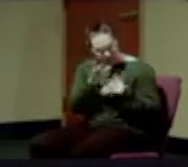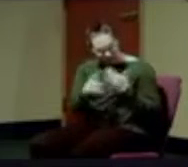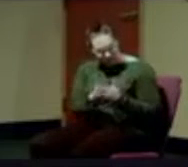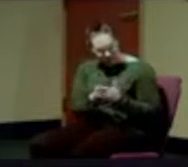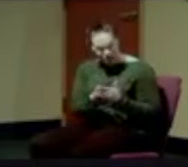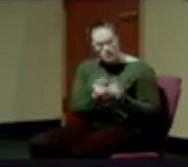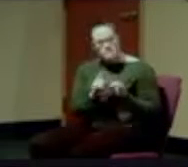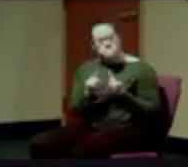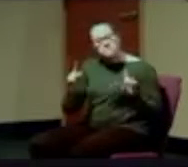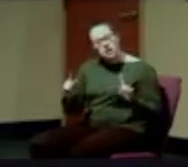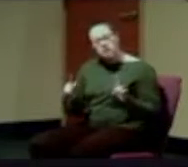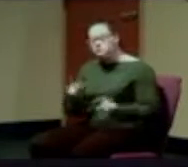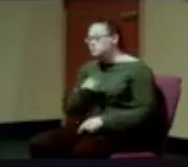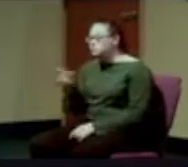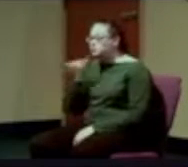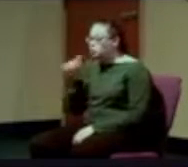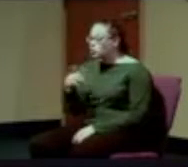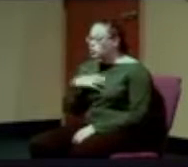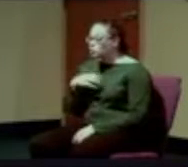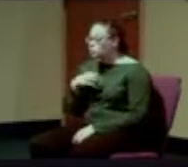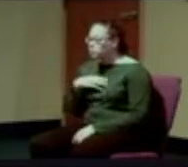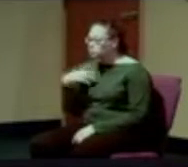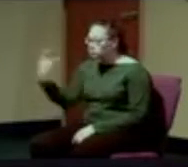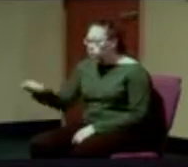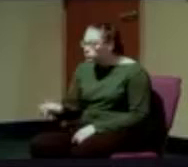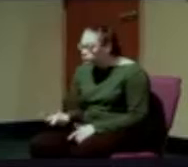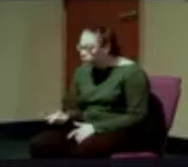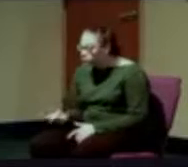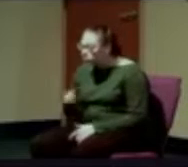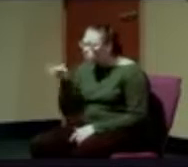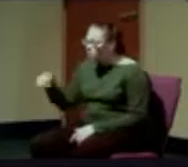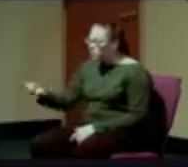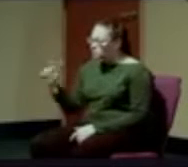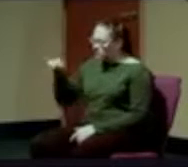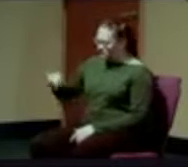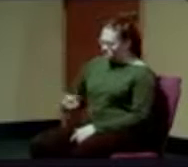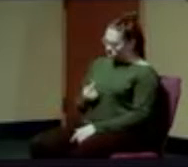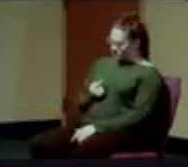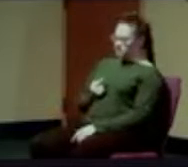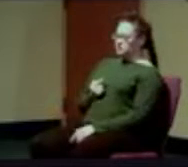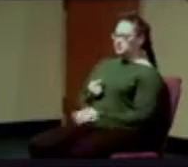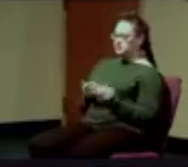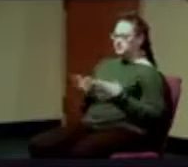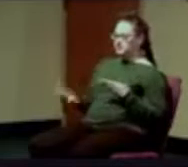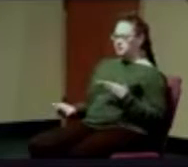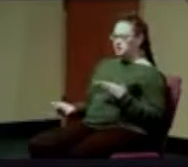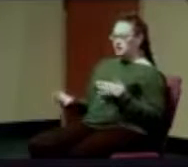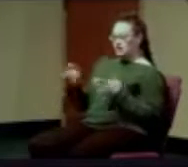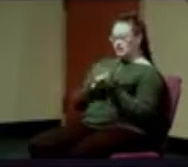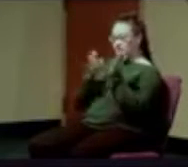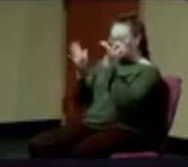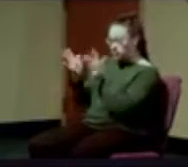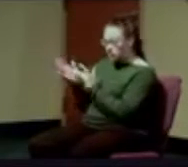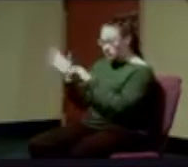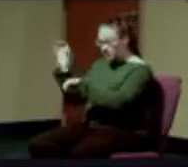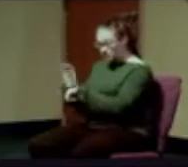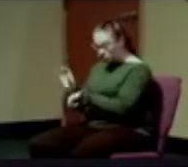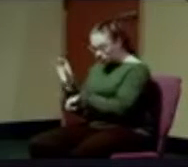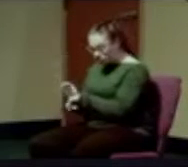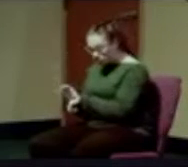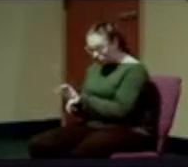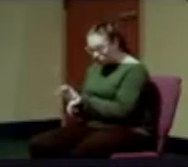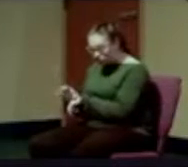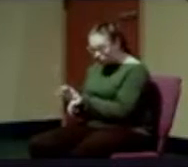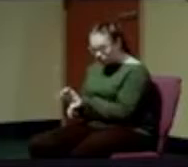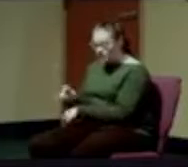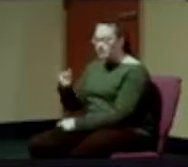good while I was there. The only offensive thing that should be in a Jesus church is the gospel.